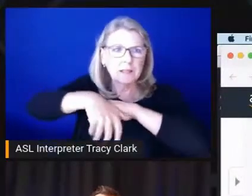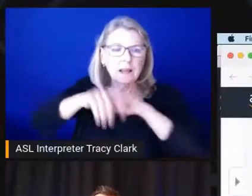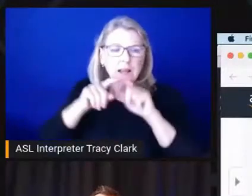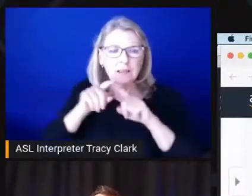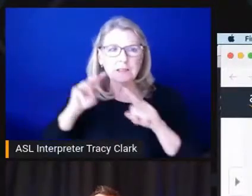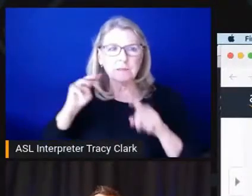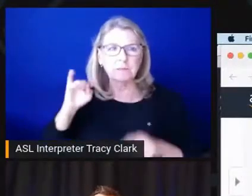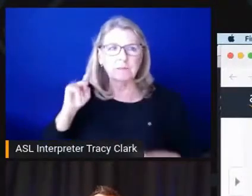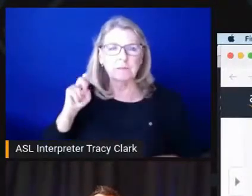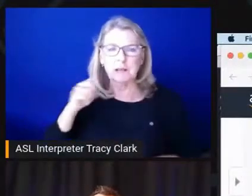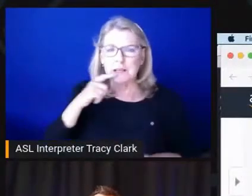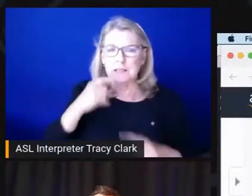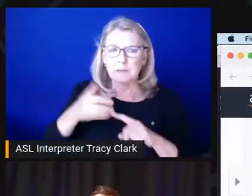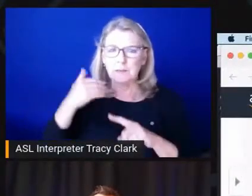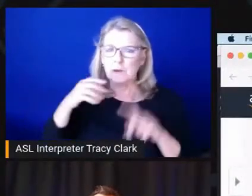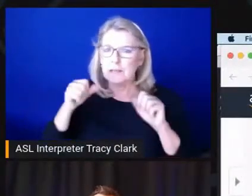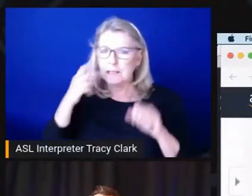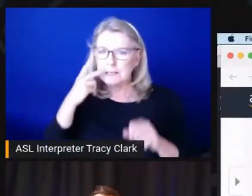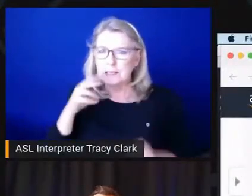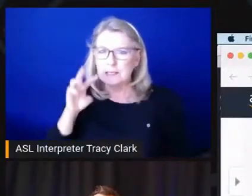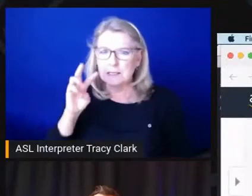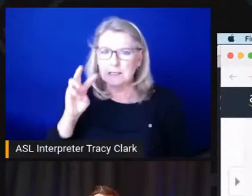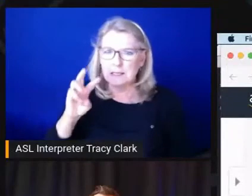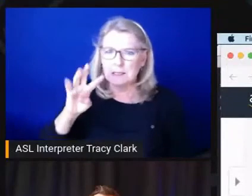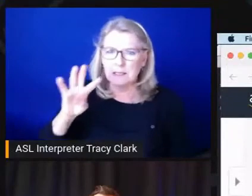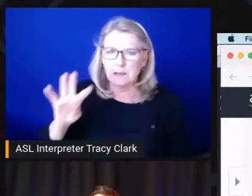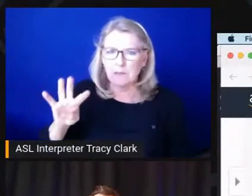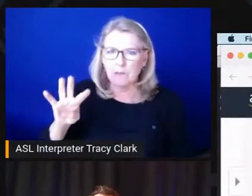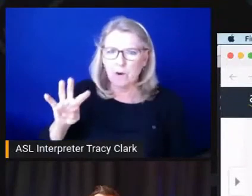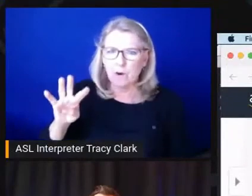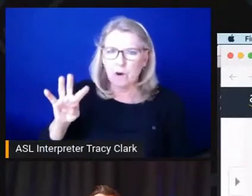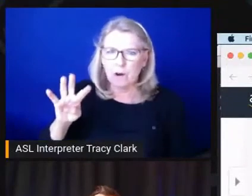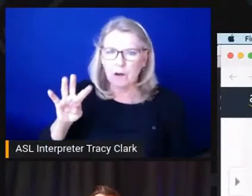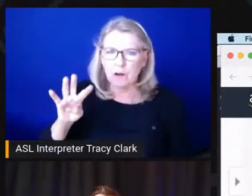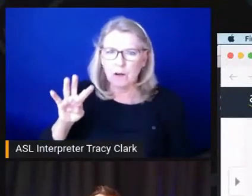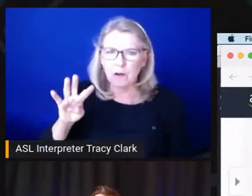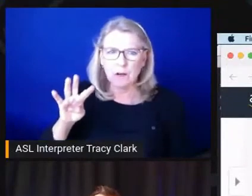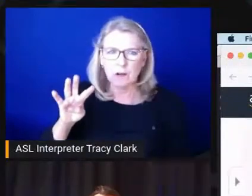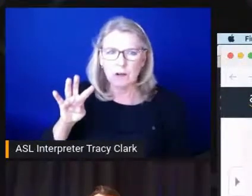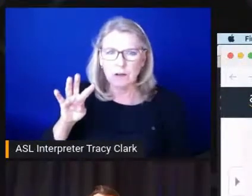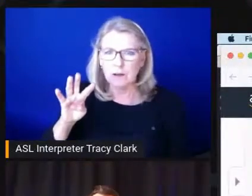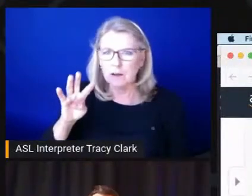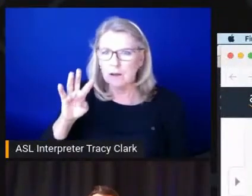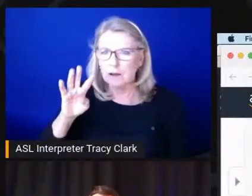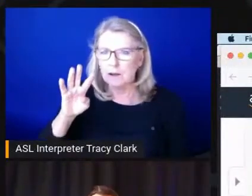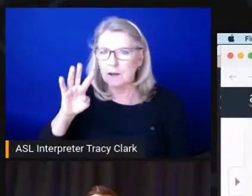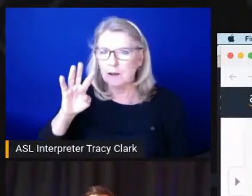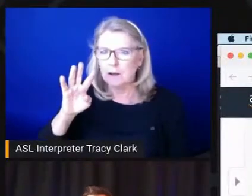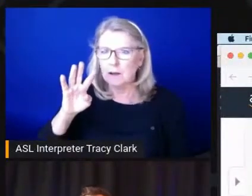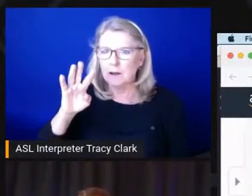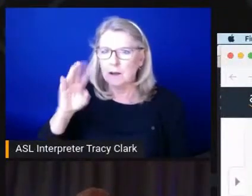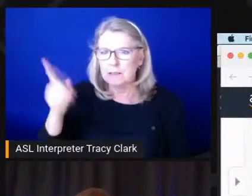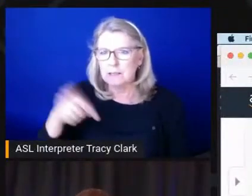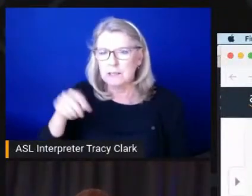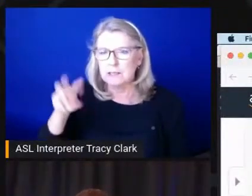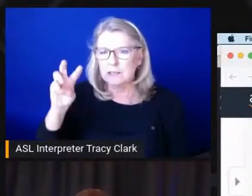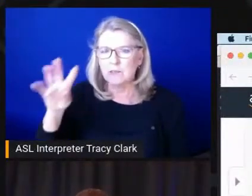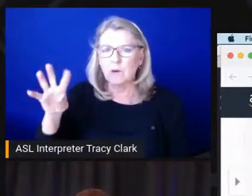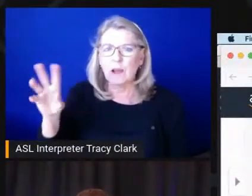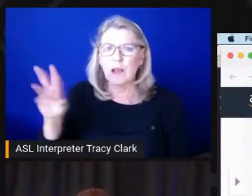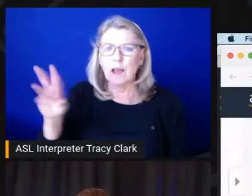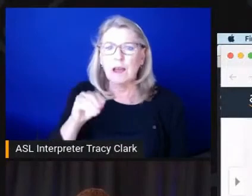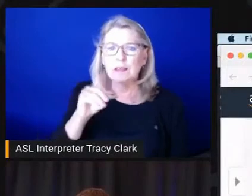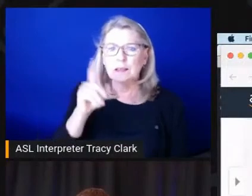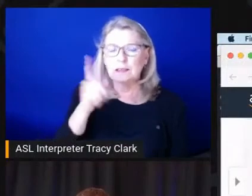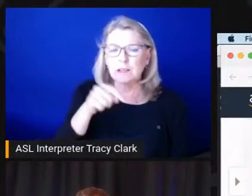see /64 IPv6 header assigned and /24. So you cannot just have IPv6